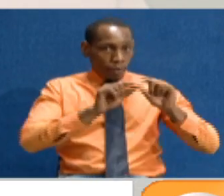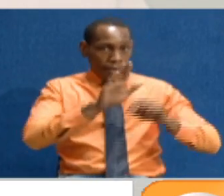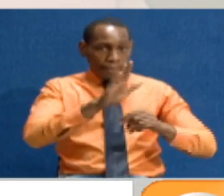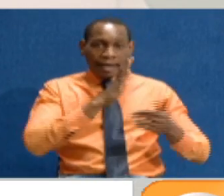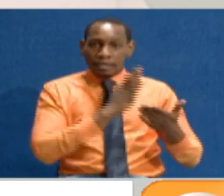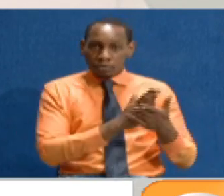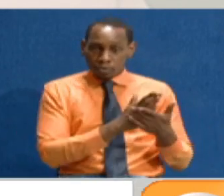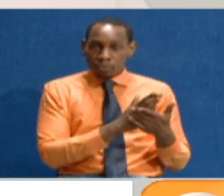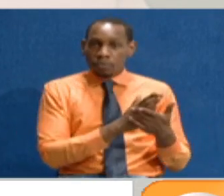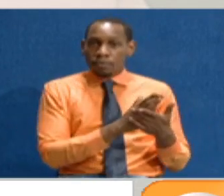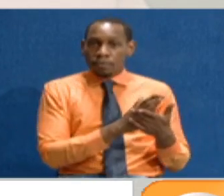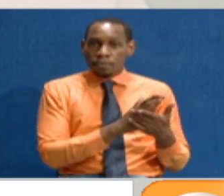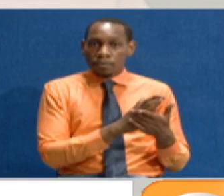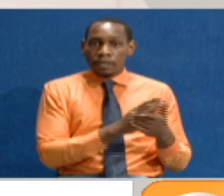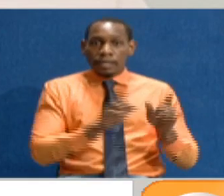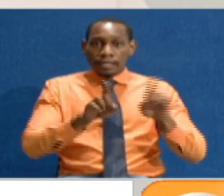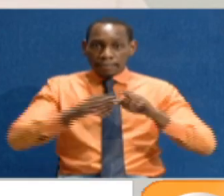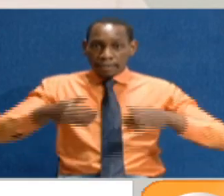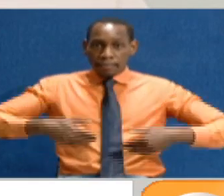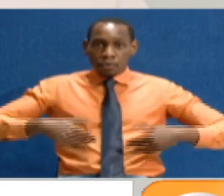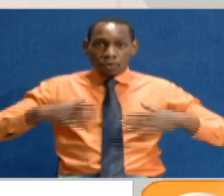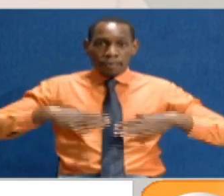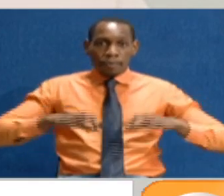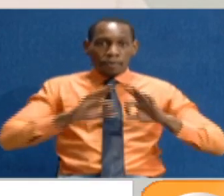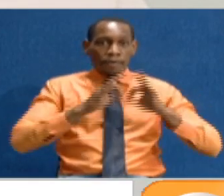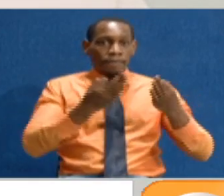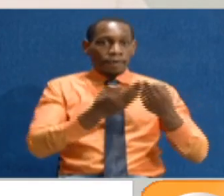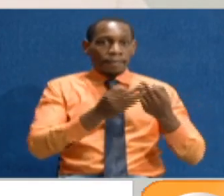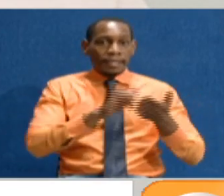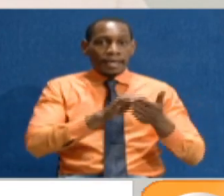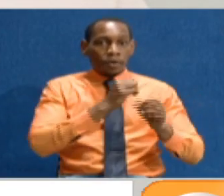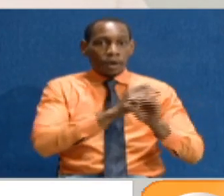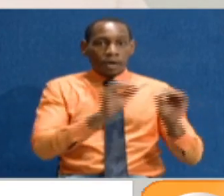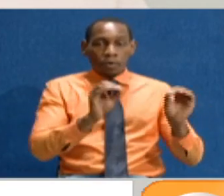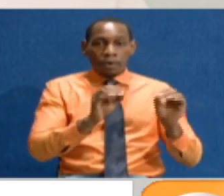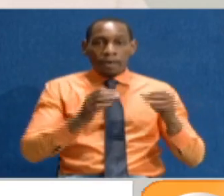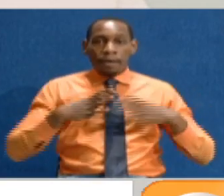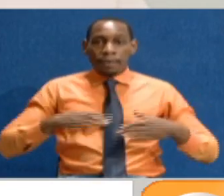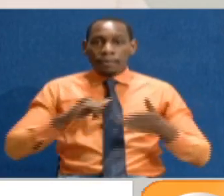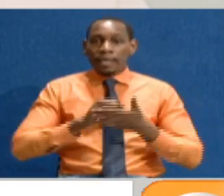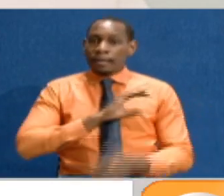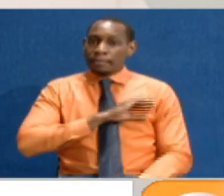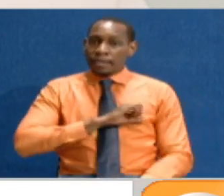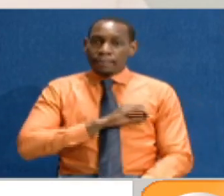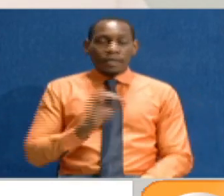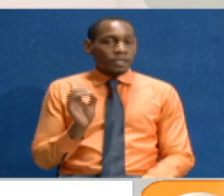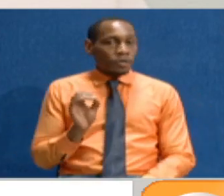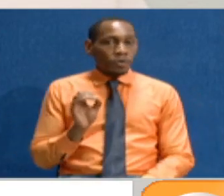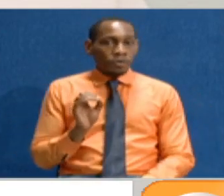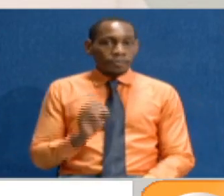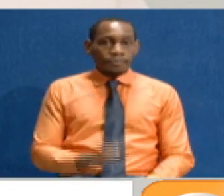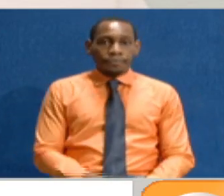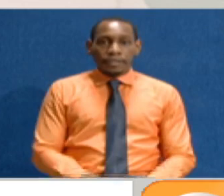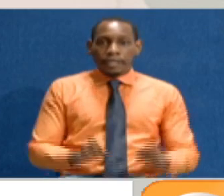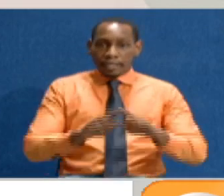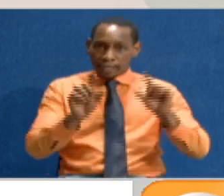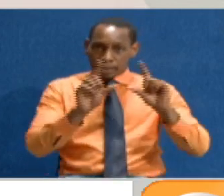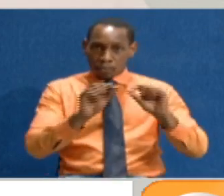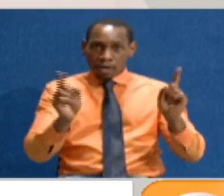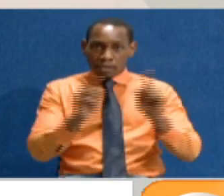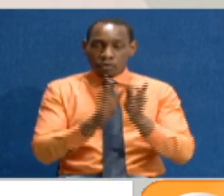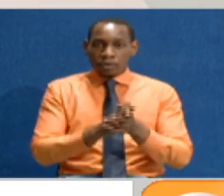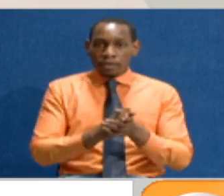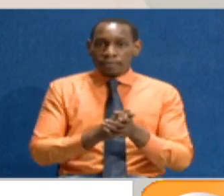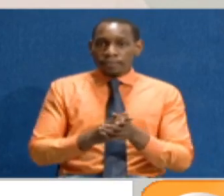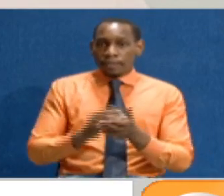true, and young people, dysfunctional families, people who are not resilient as of now. And let me touch on briefly about the